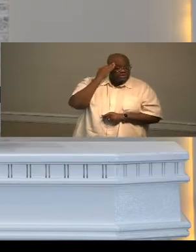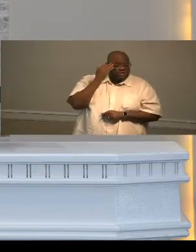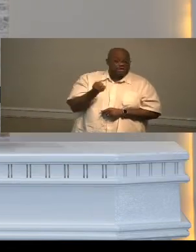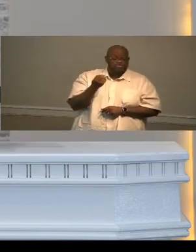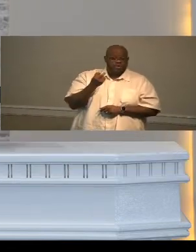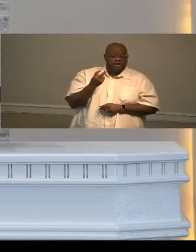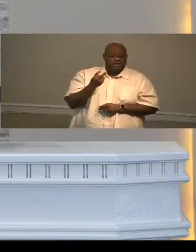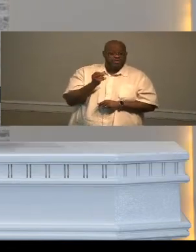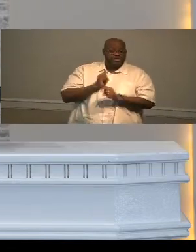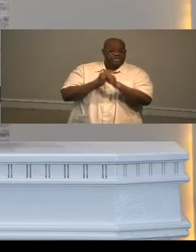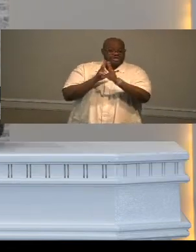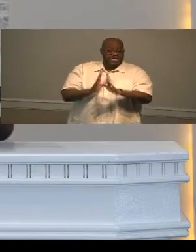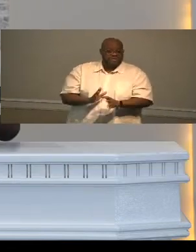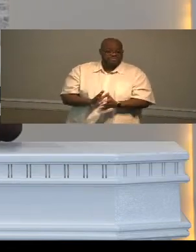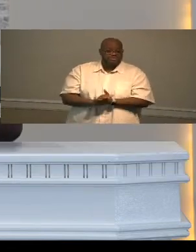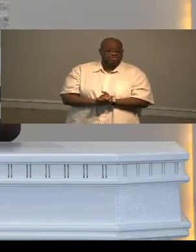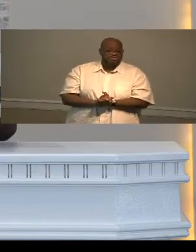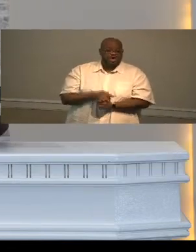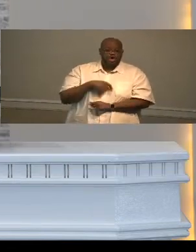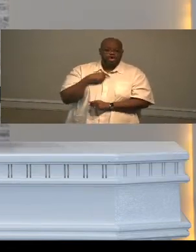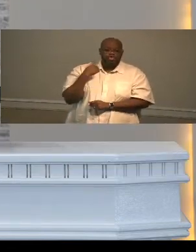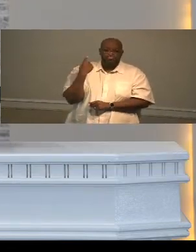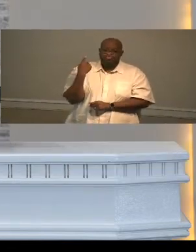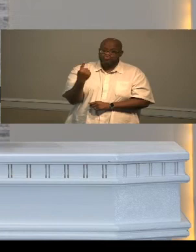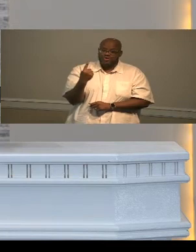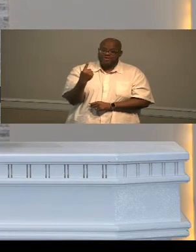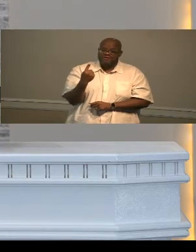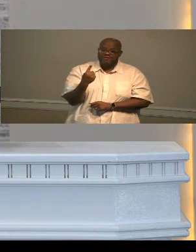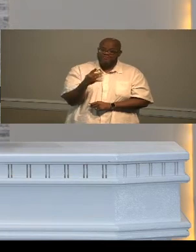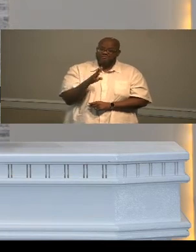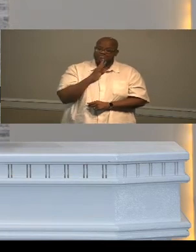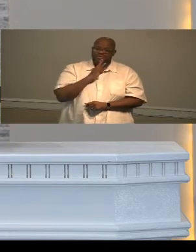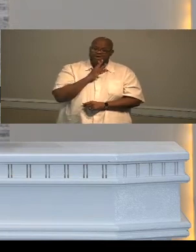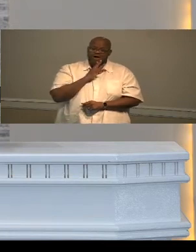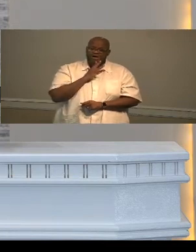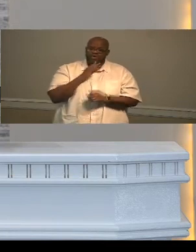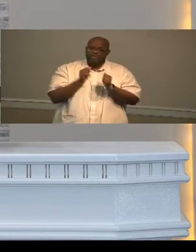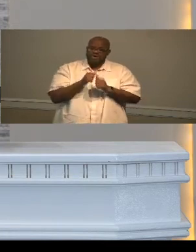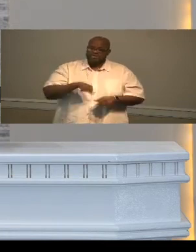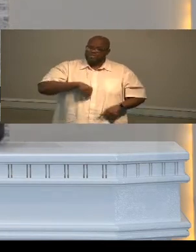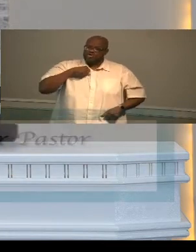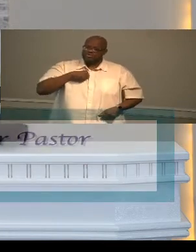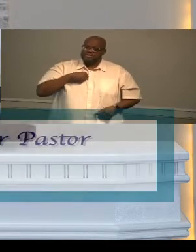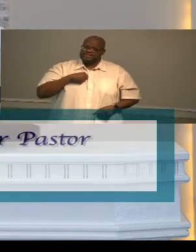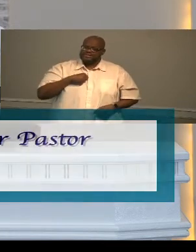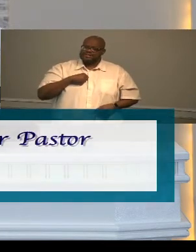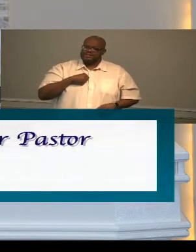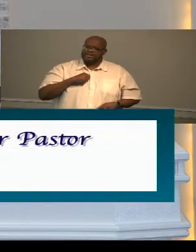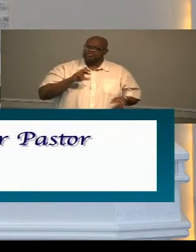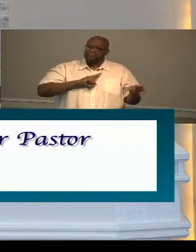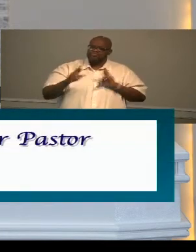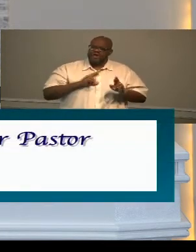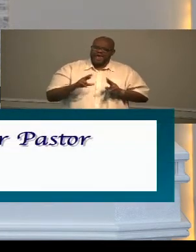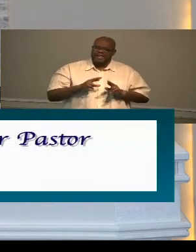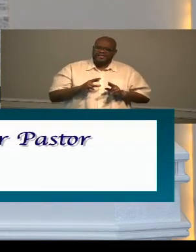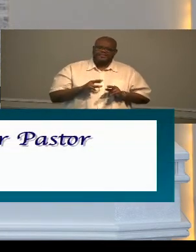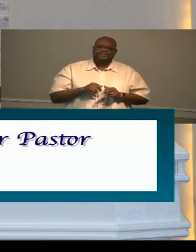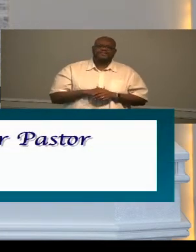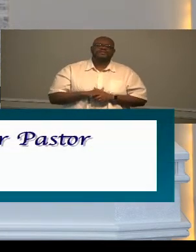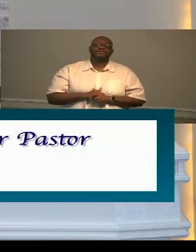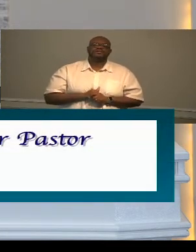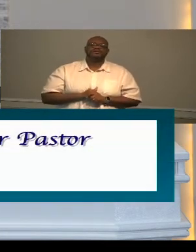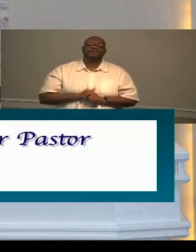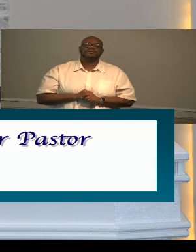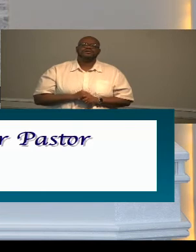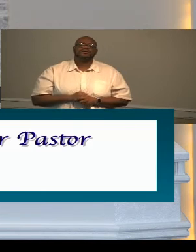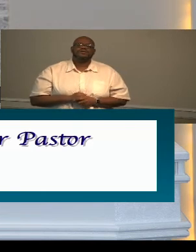the ship, but one spoke out. And I want you to see the one that spoke out. Hearing these words